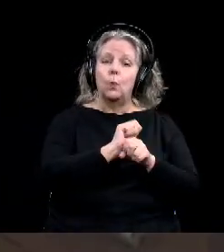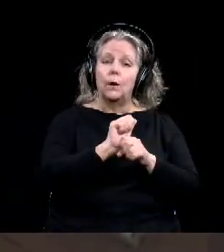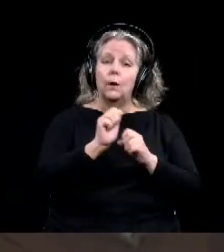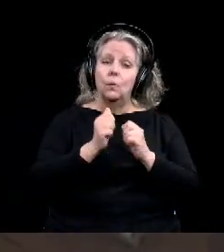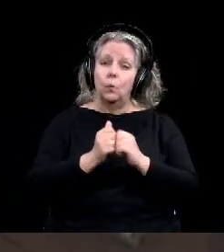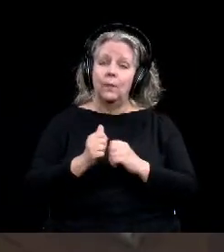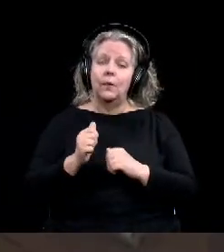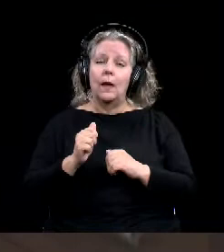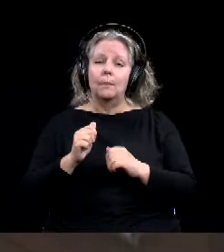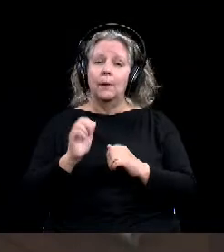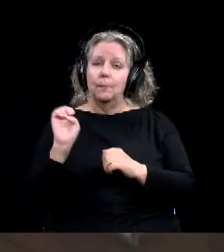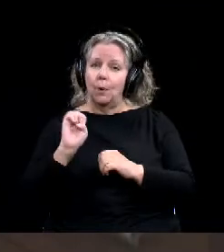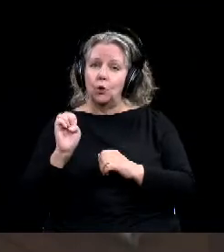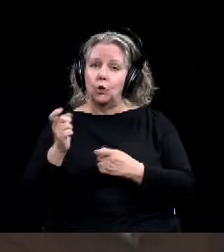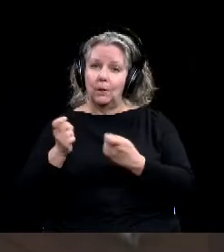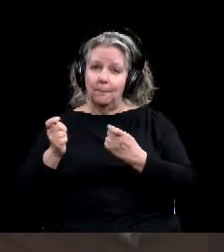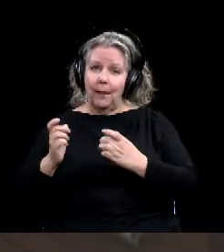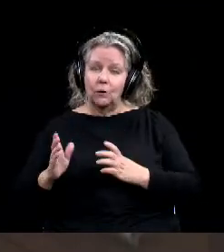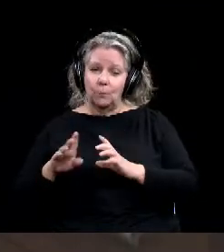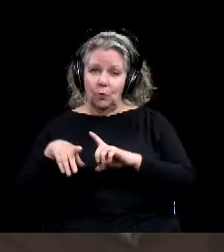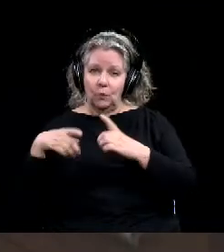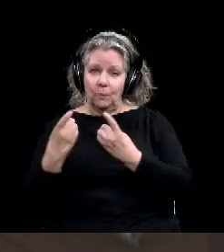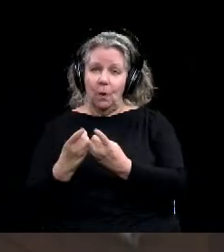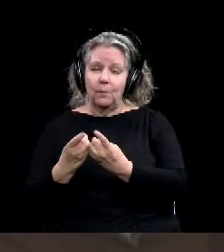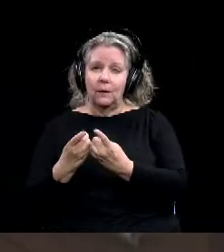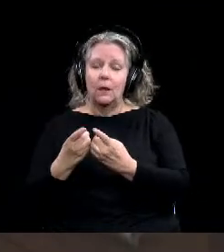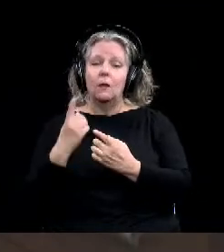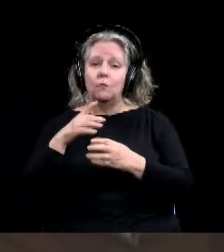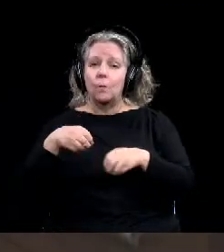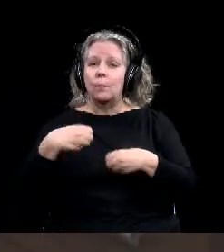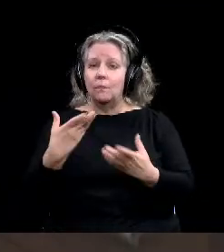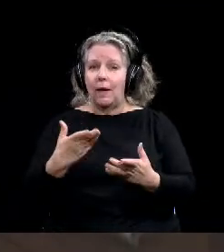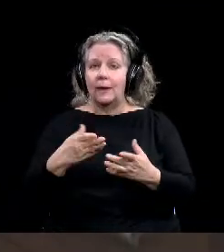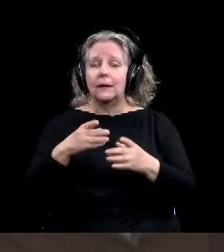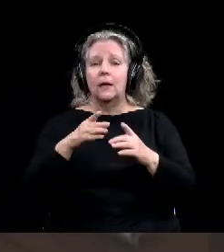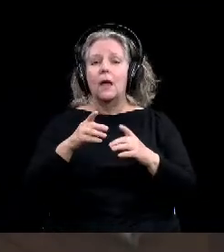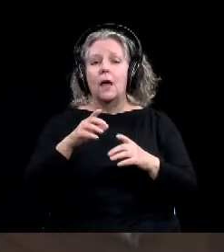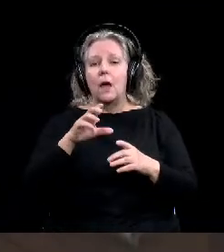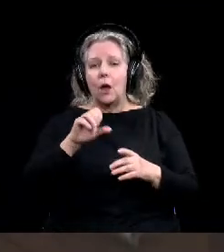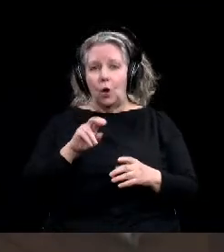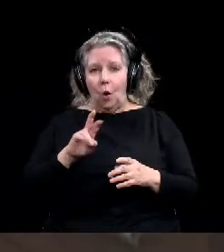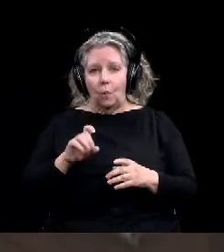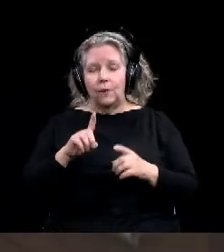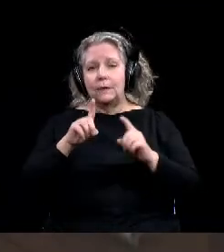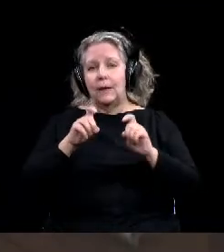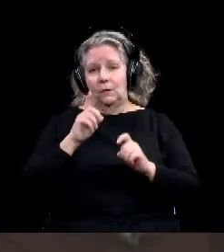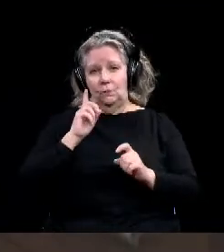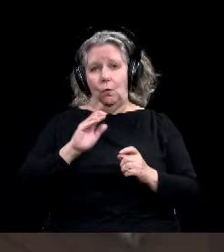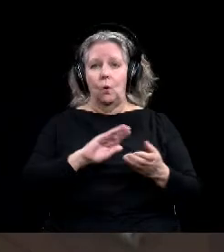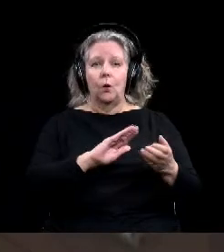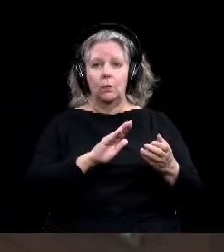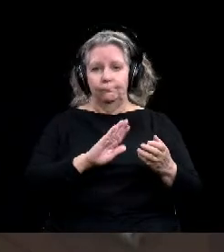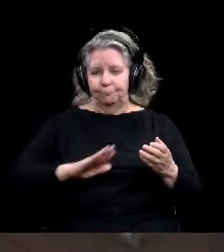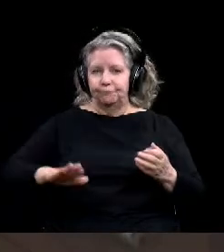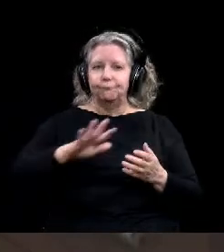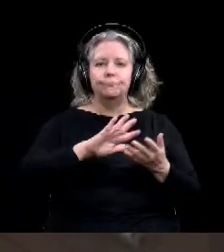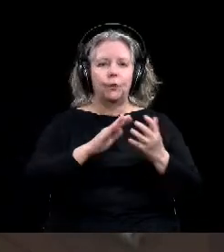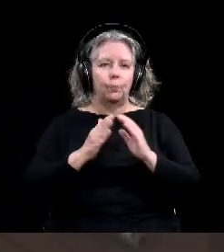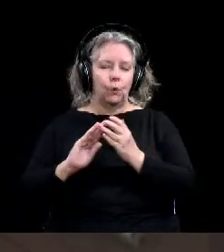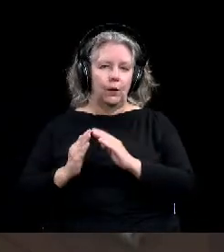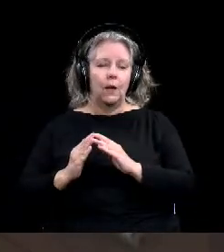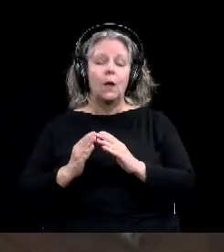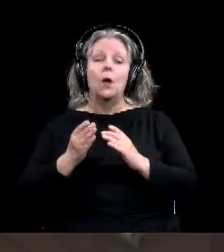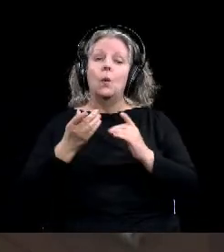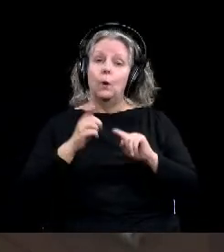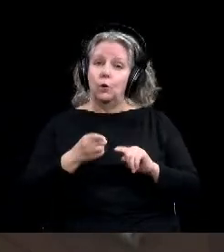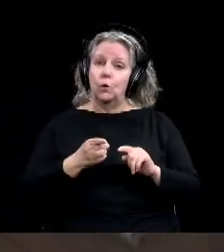COVID-19 testing to our community. When you register online, it does ask for your insurance information. You do not have to have insurance